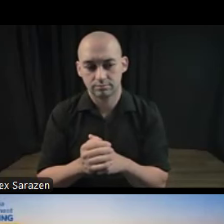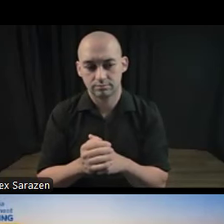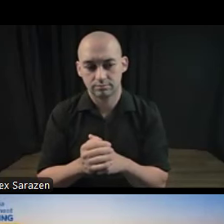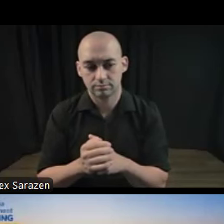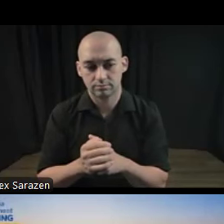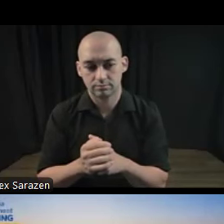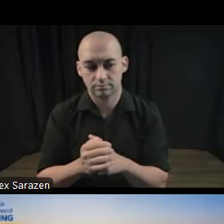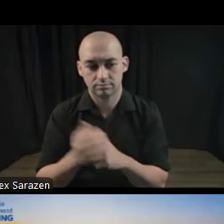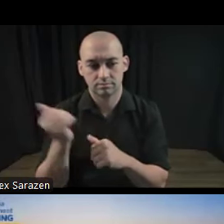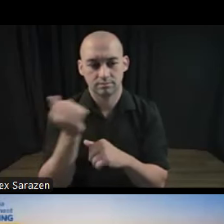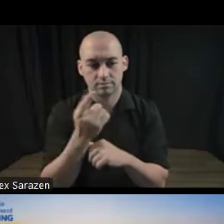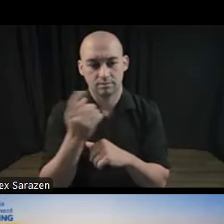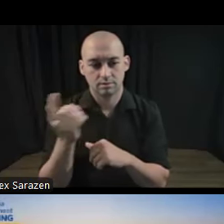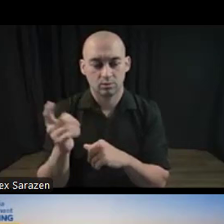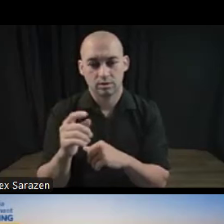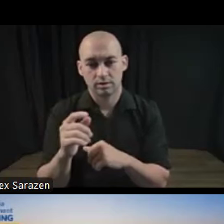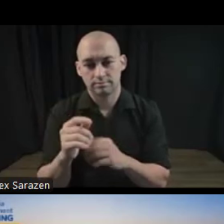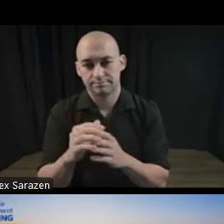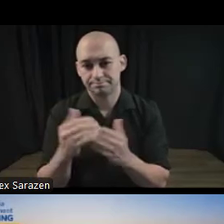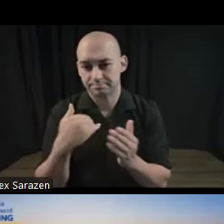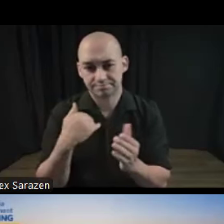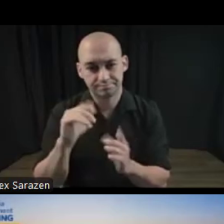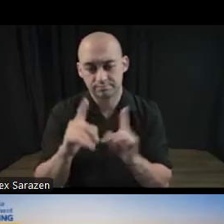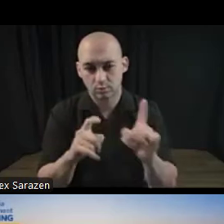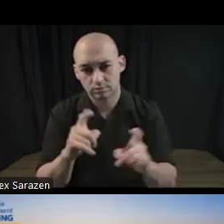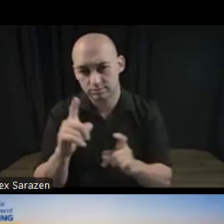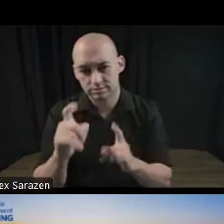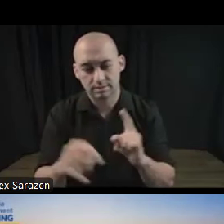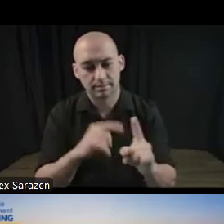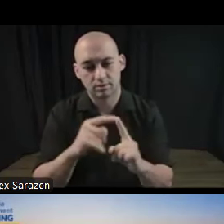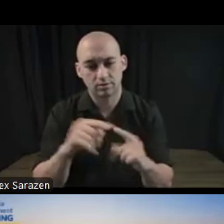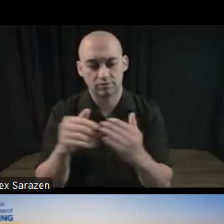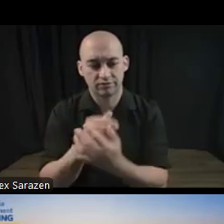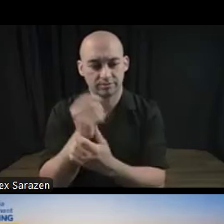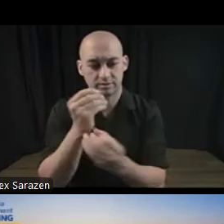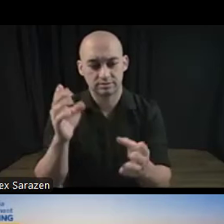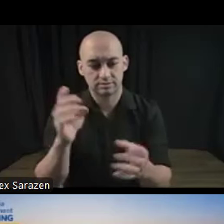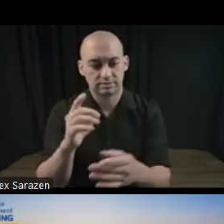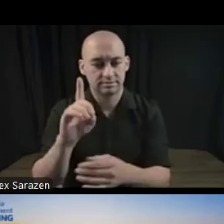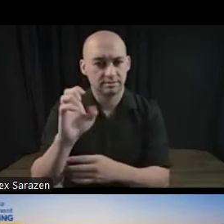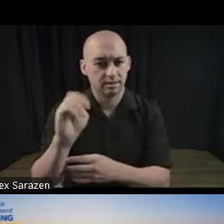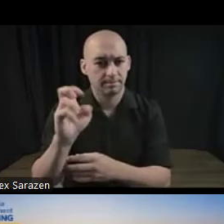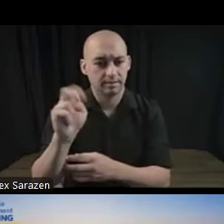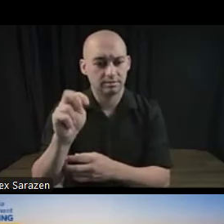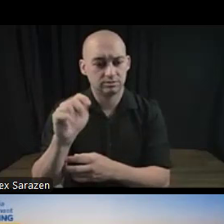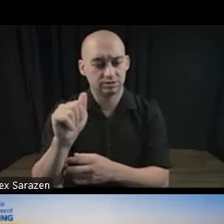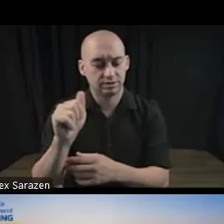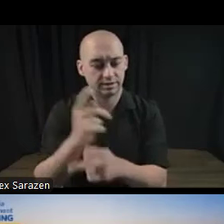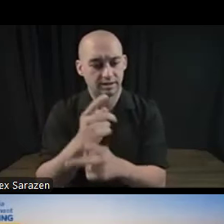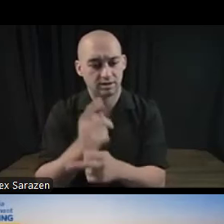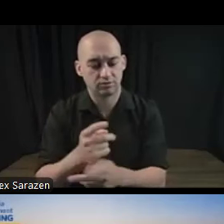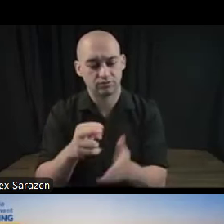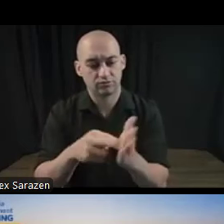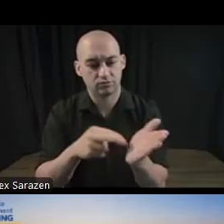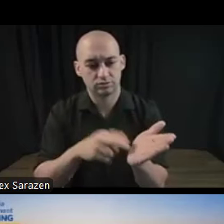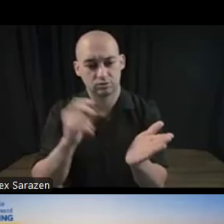Anyone else have any questions about our updated dementia care regulations or anything else?